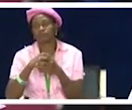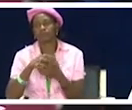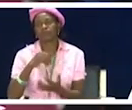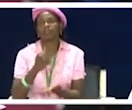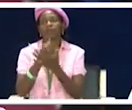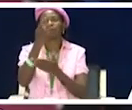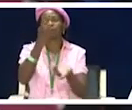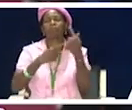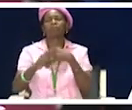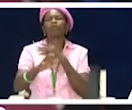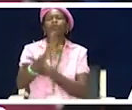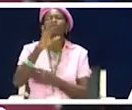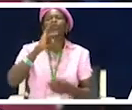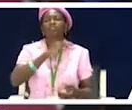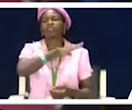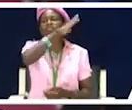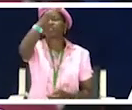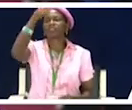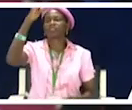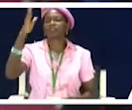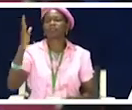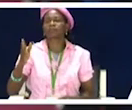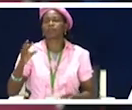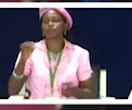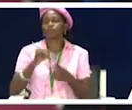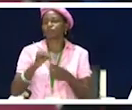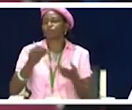God is never too late.